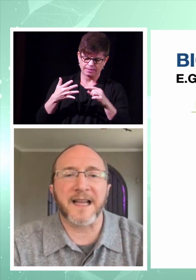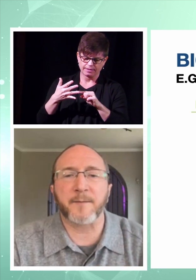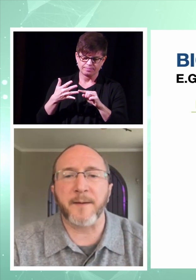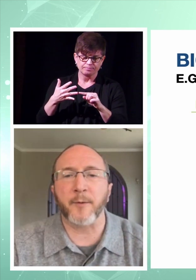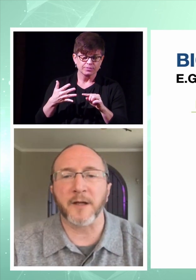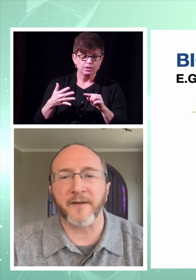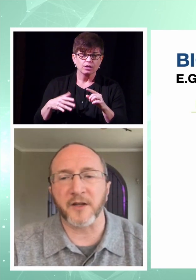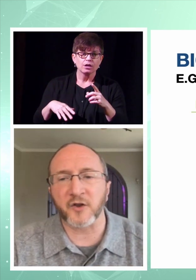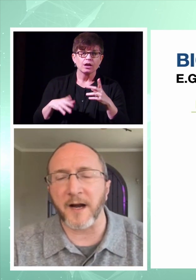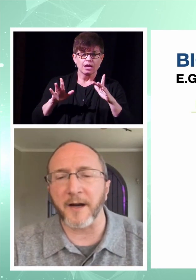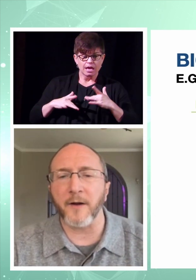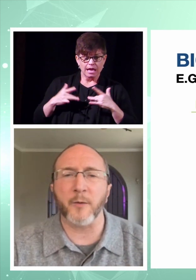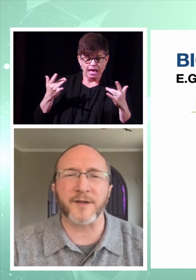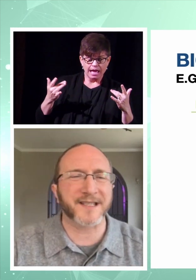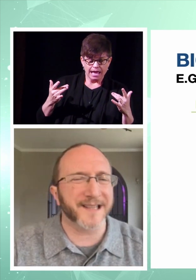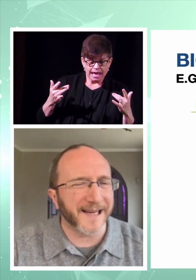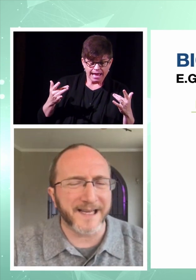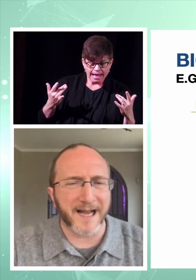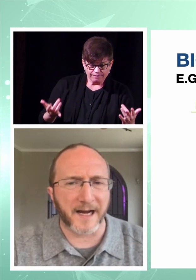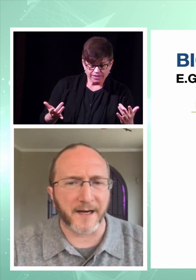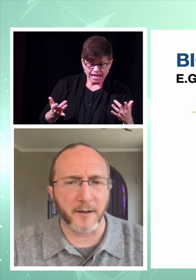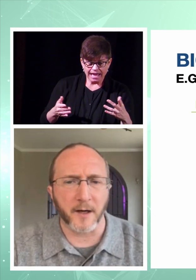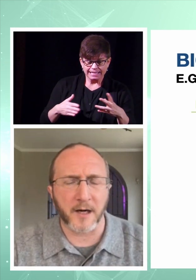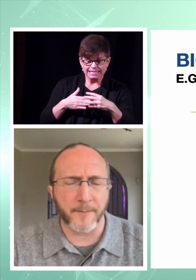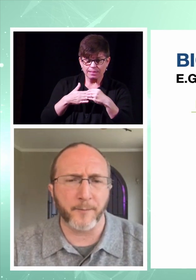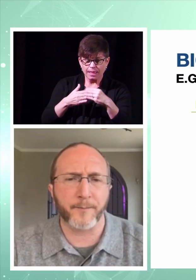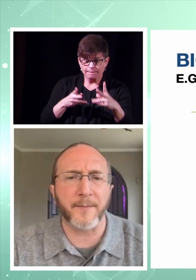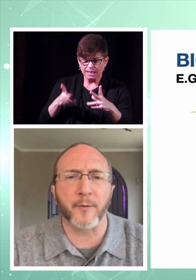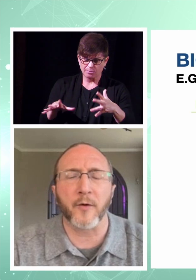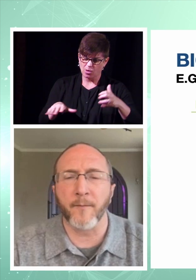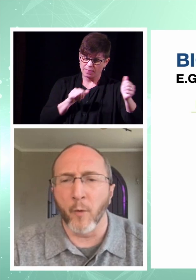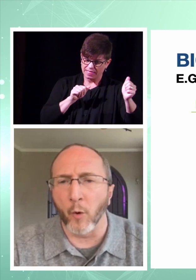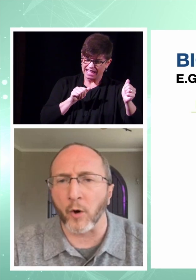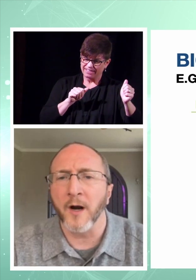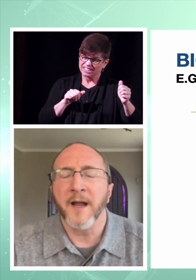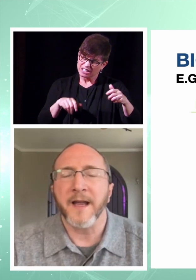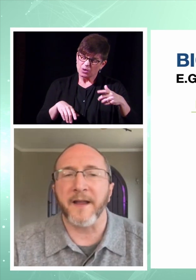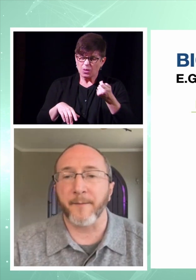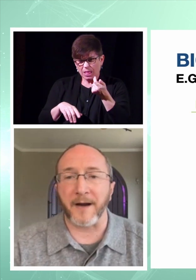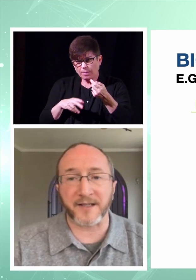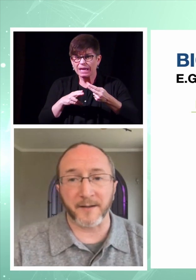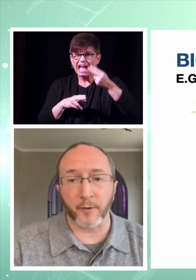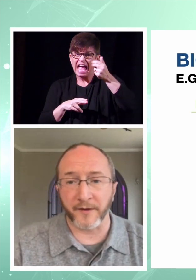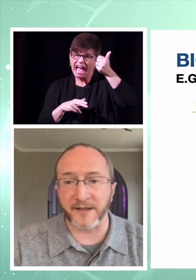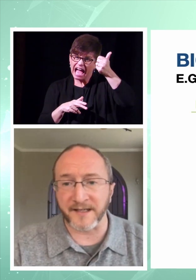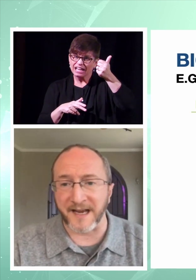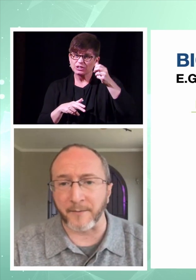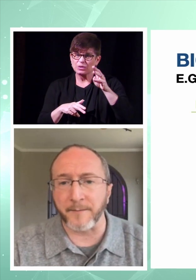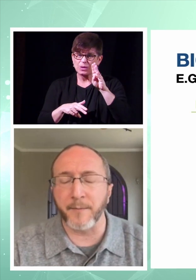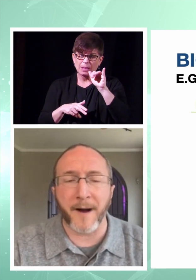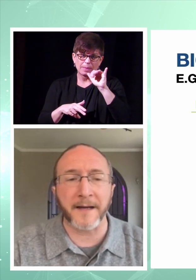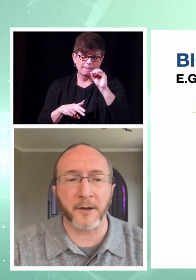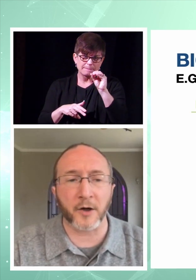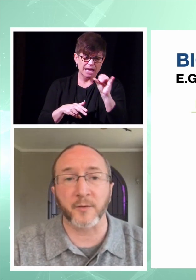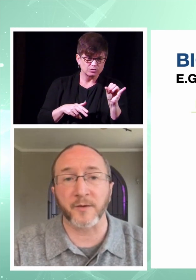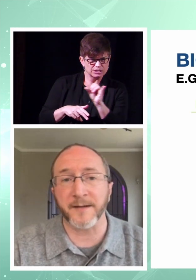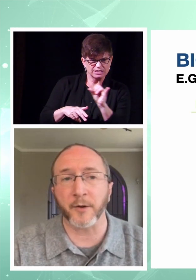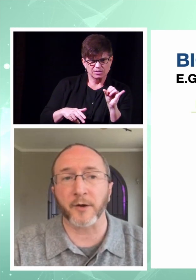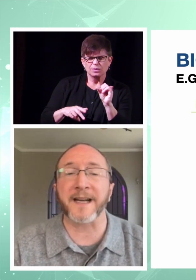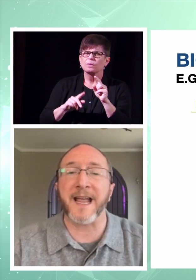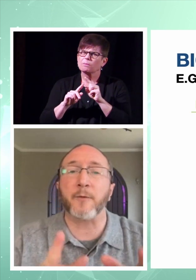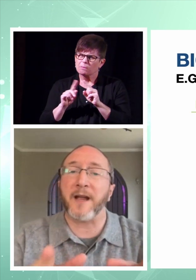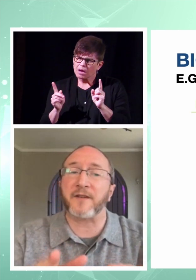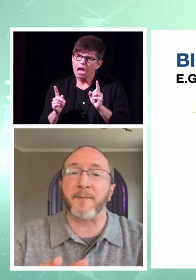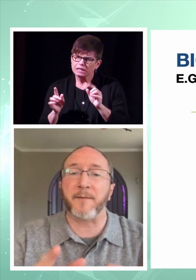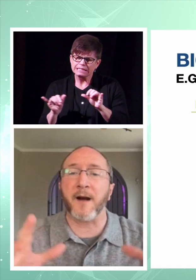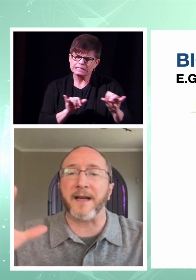events that led to people leaving the trial, it was slightly higher, a couple people more in the biosimilar than Tysabri, but by and large, it was similar.